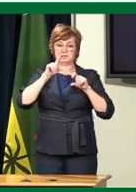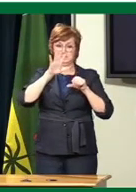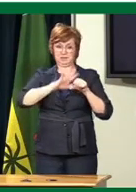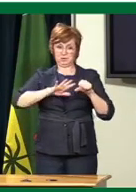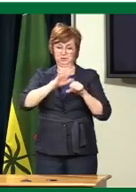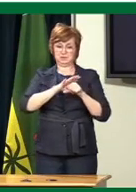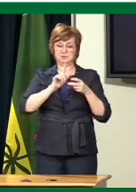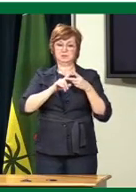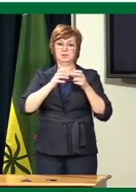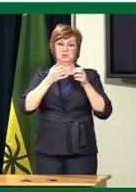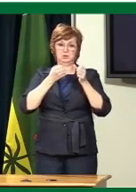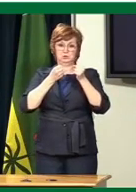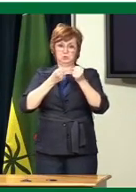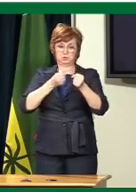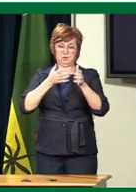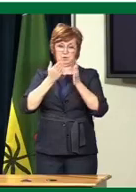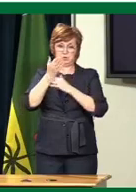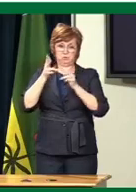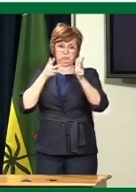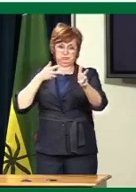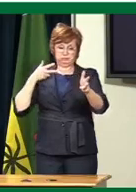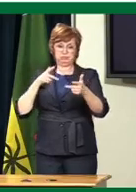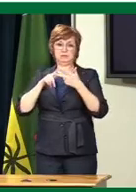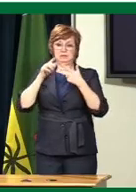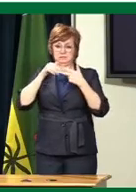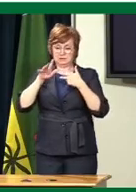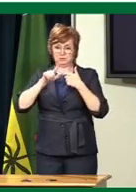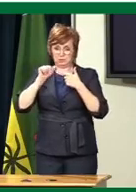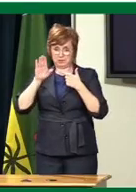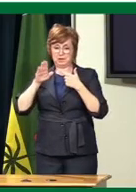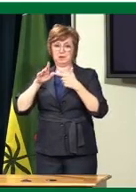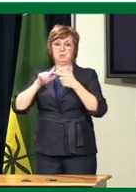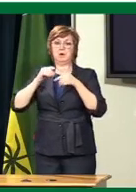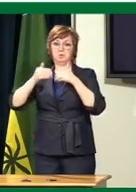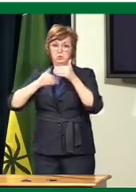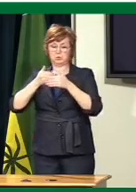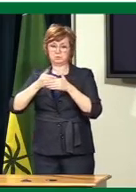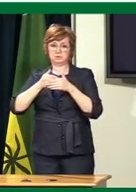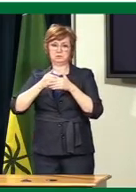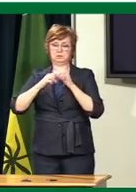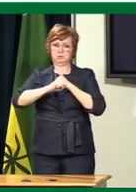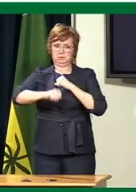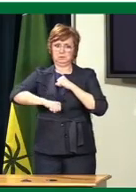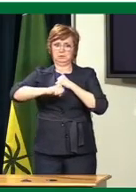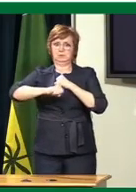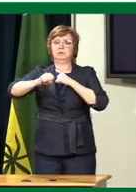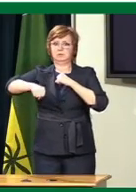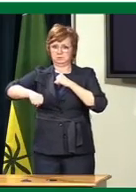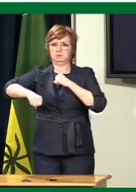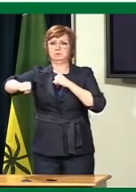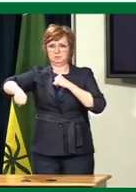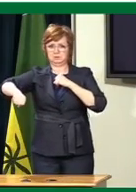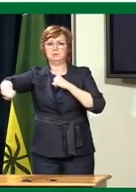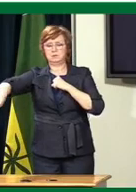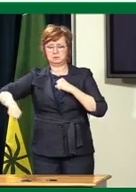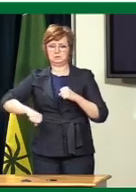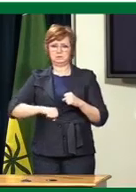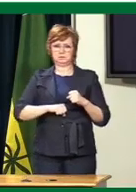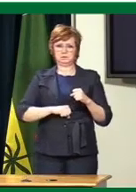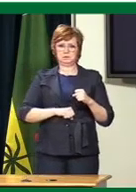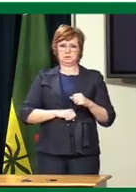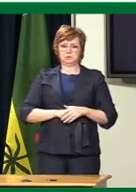lab, processing those results, and then once a positive result is generated, and that can take some time. So we have short time